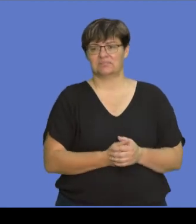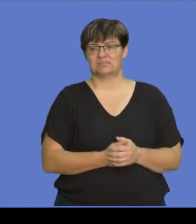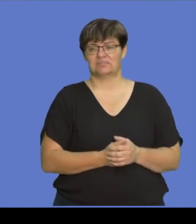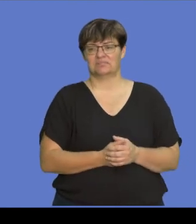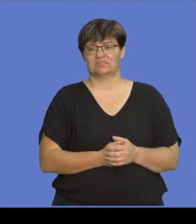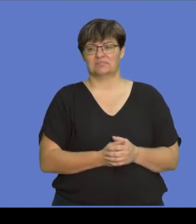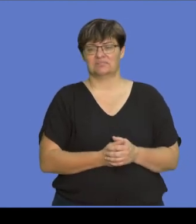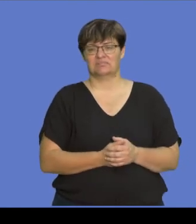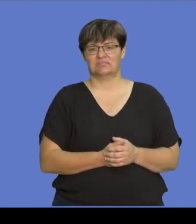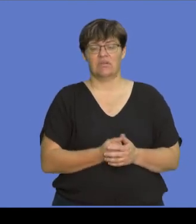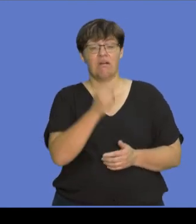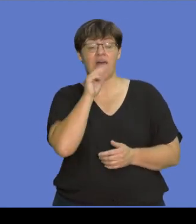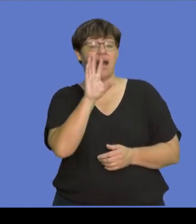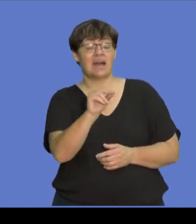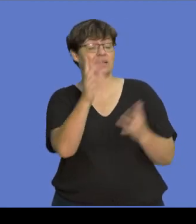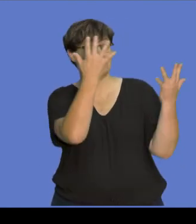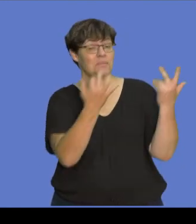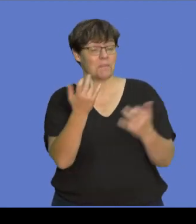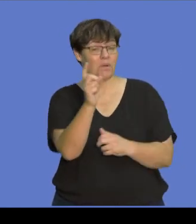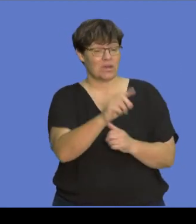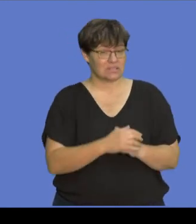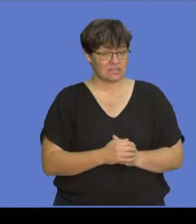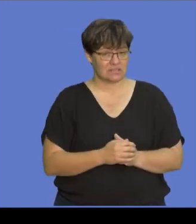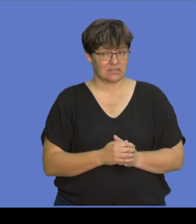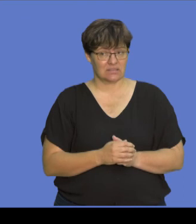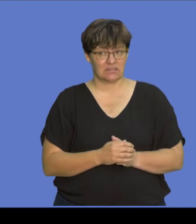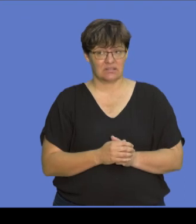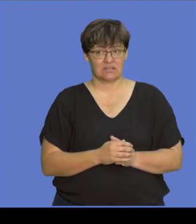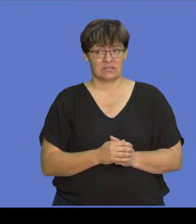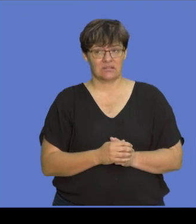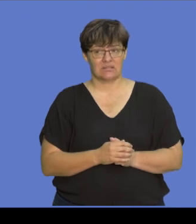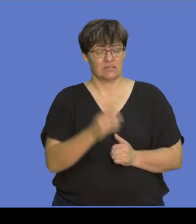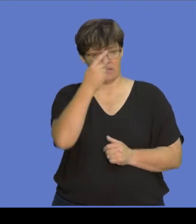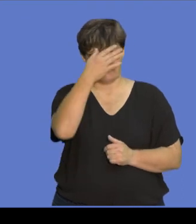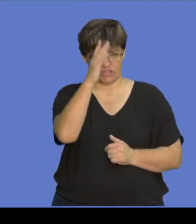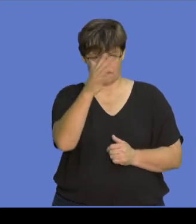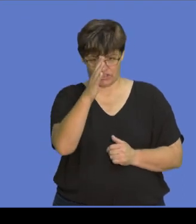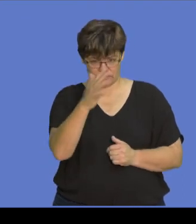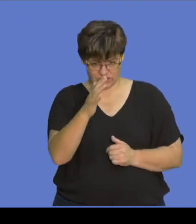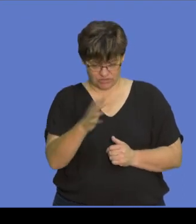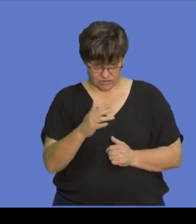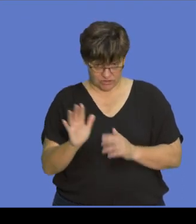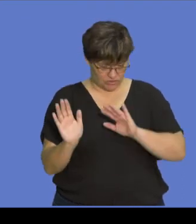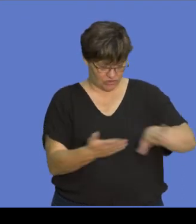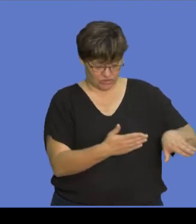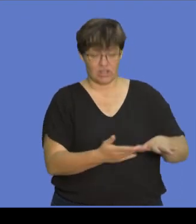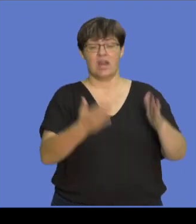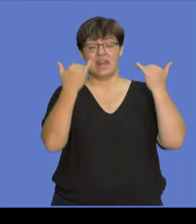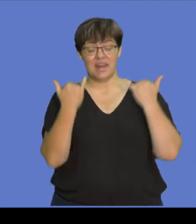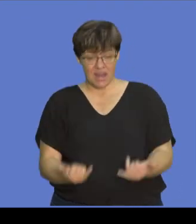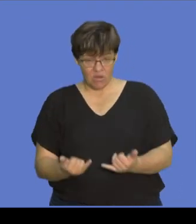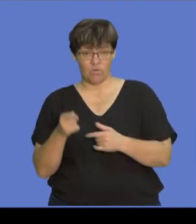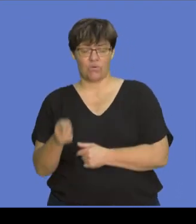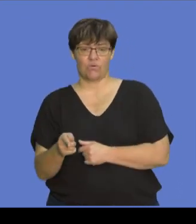We are asked to calculate, so in terms of this, done and dusted, all sorted out, we now have to calculate the